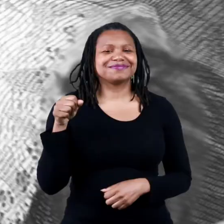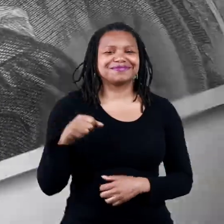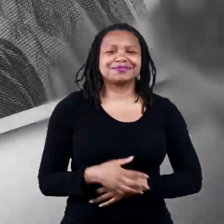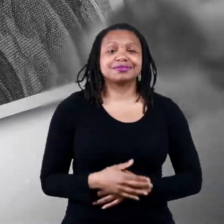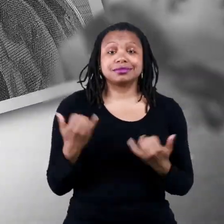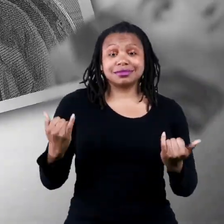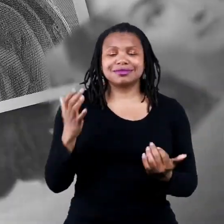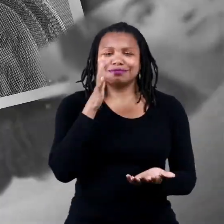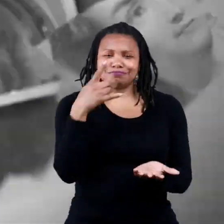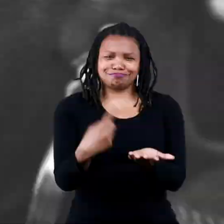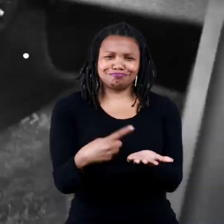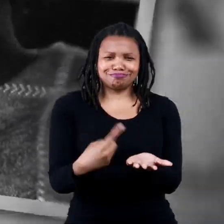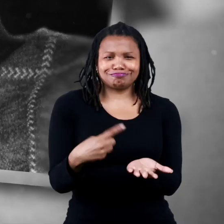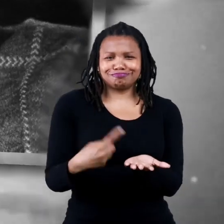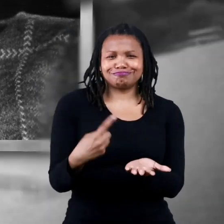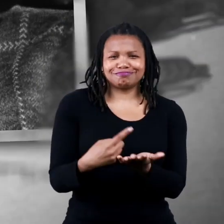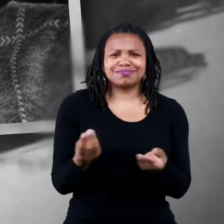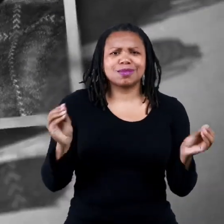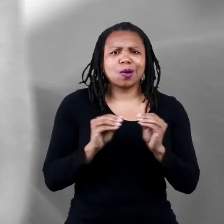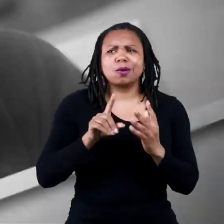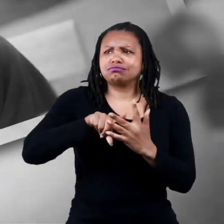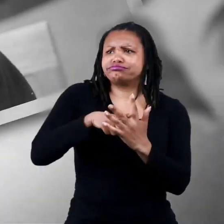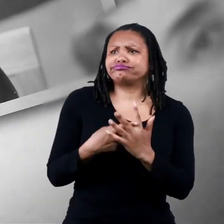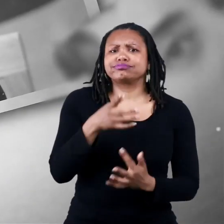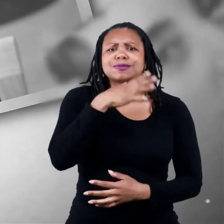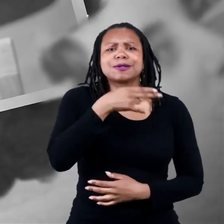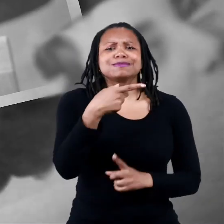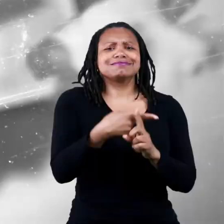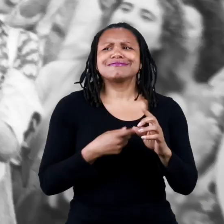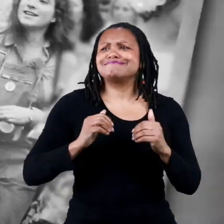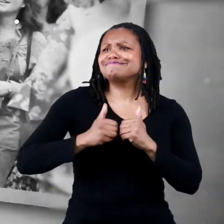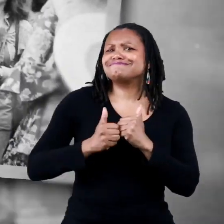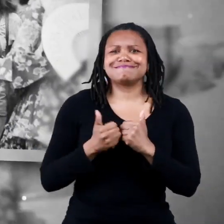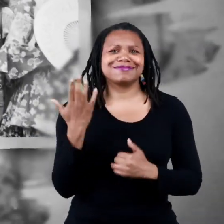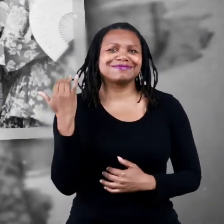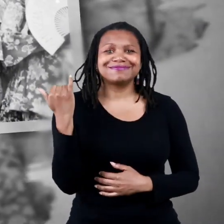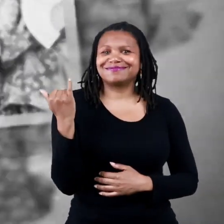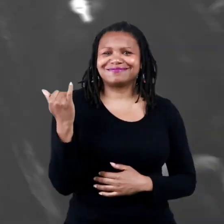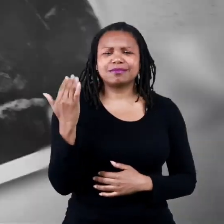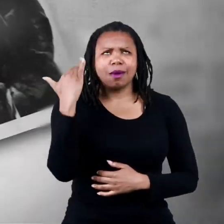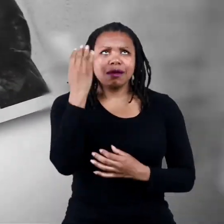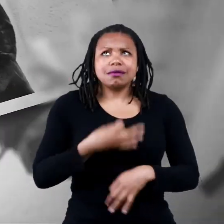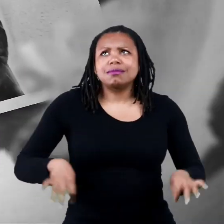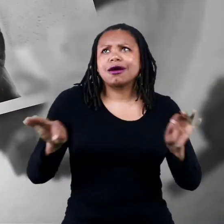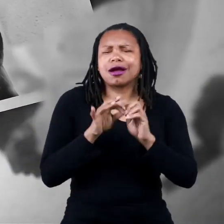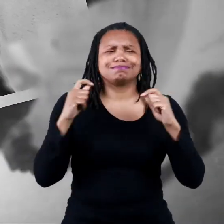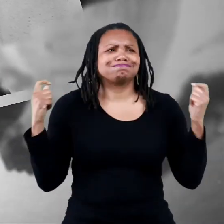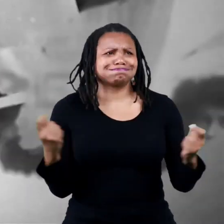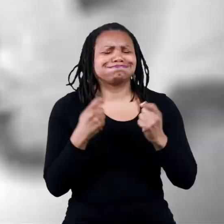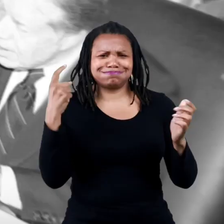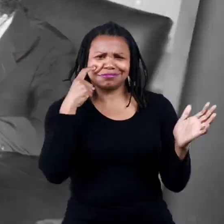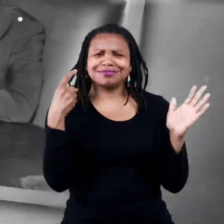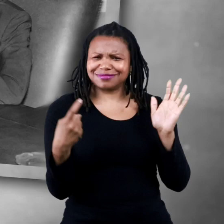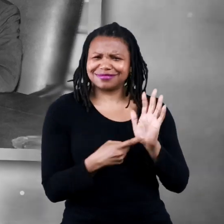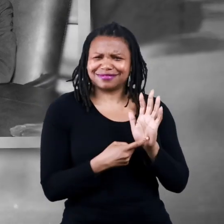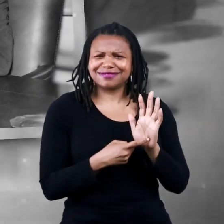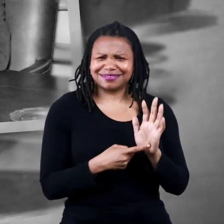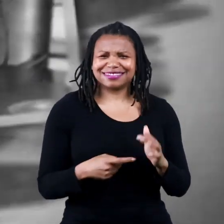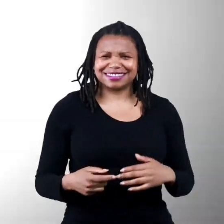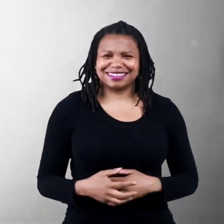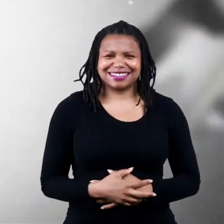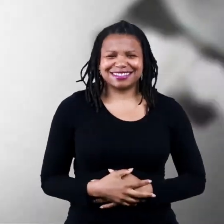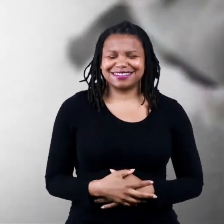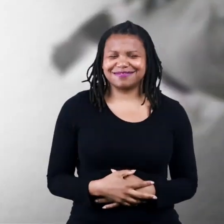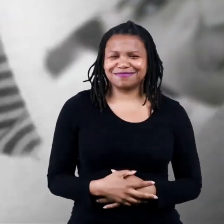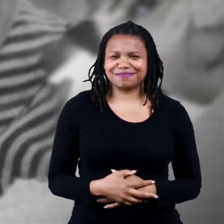real. Today, we are going to talk about the origins of Women's History Month and why it is so important